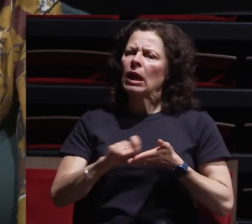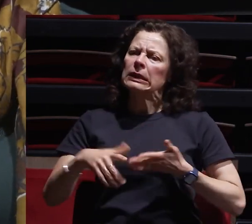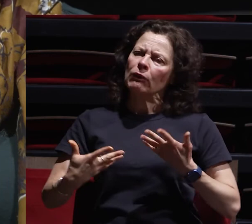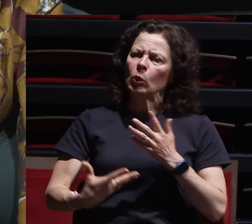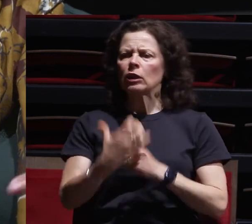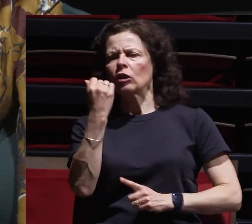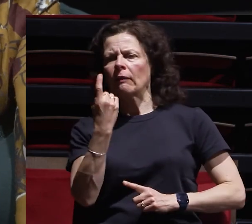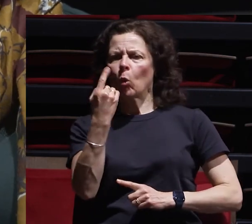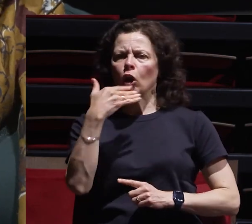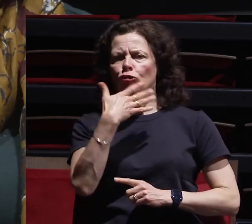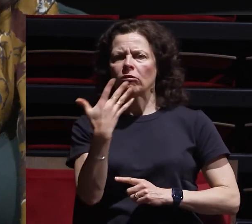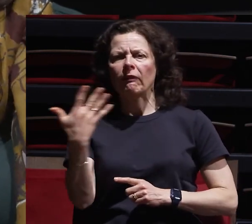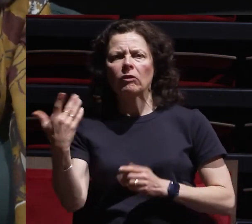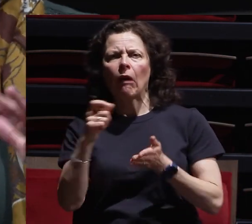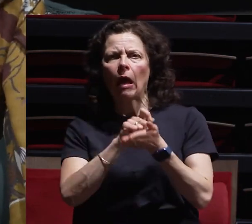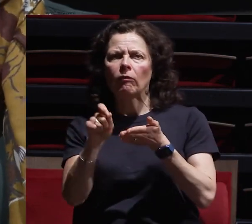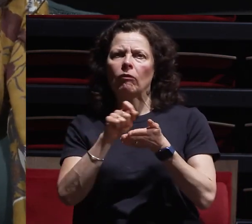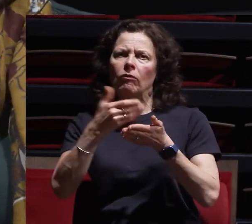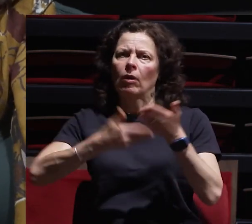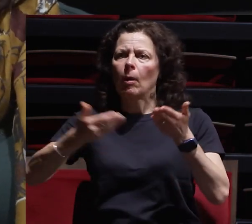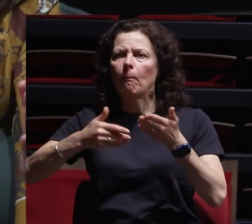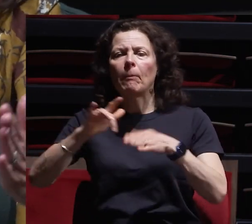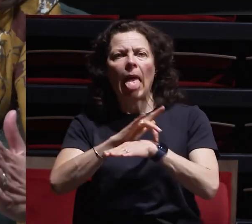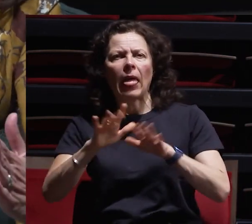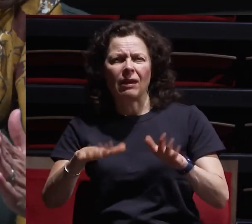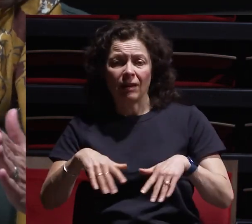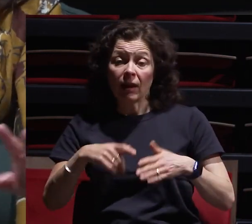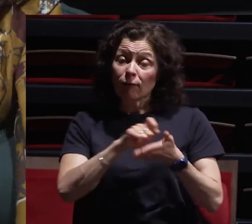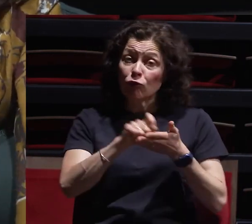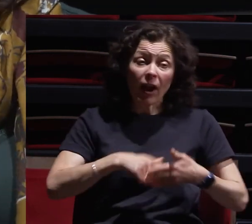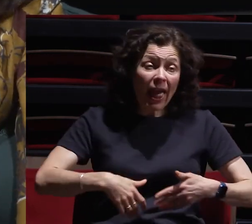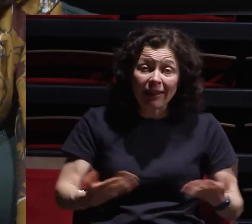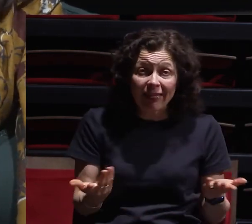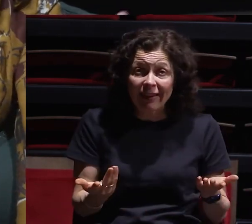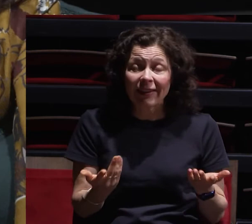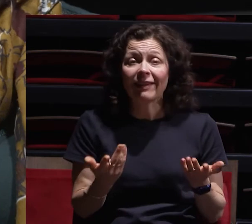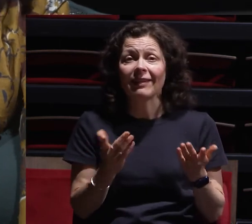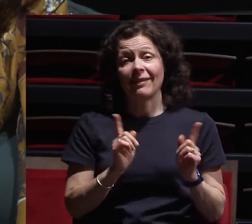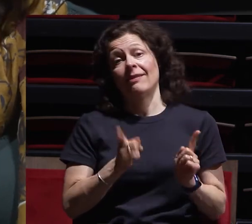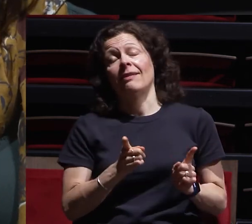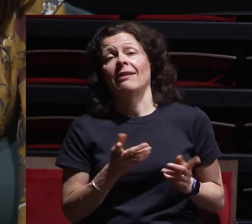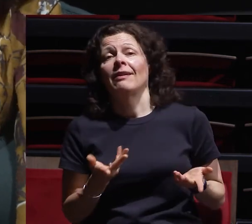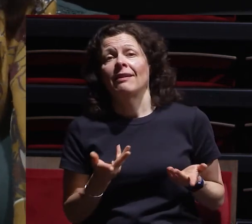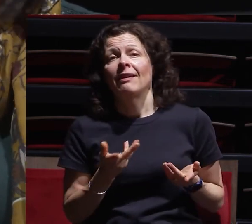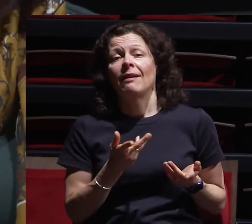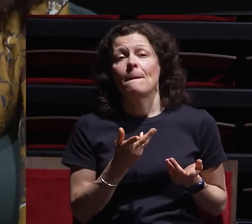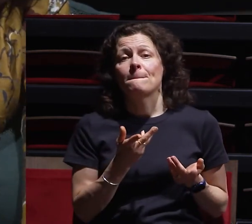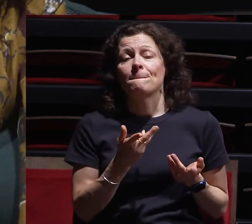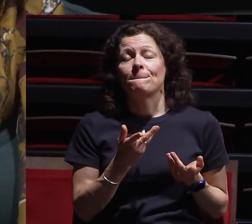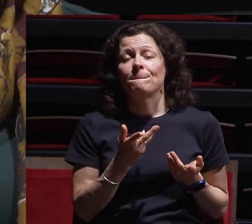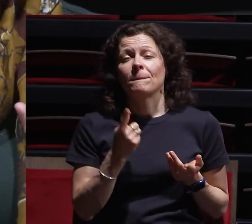the end of a 150-page play is nonsense. If you're writing anything, you're a writer, I would